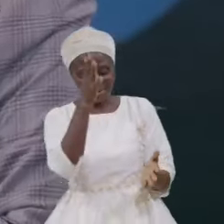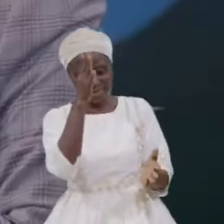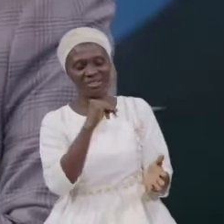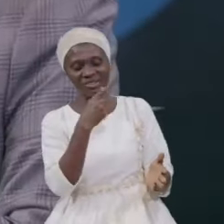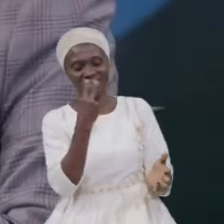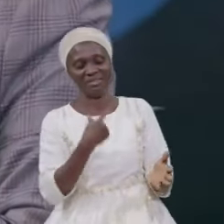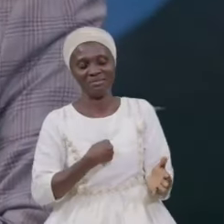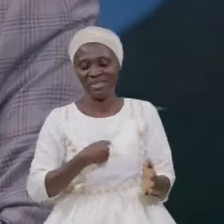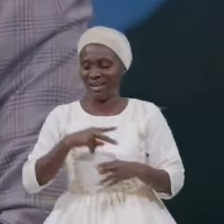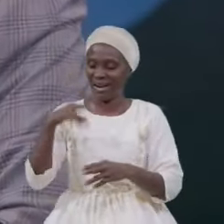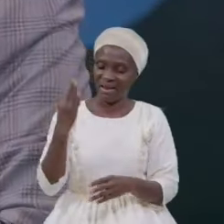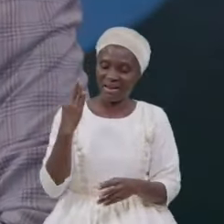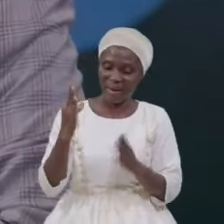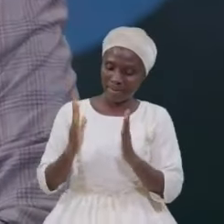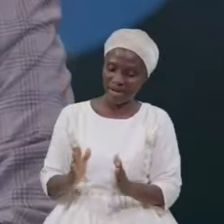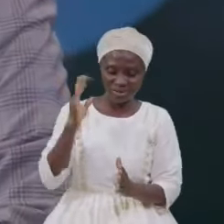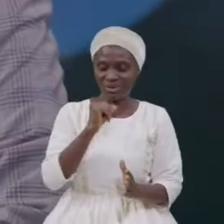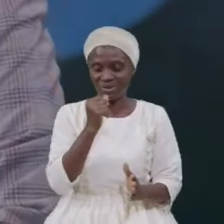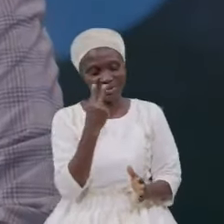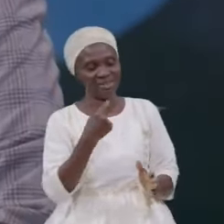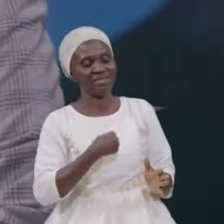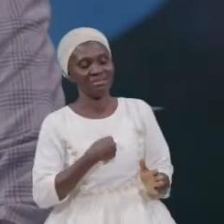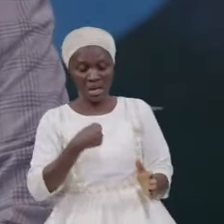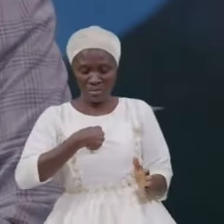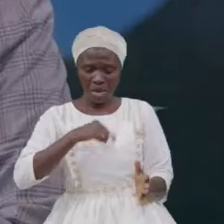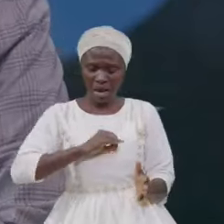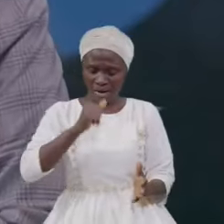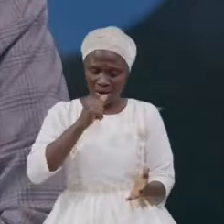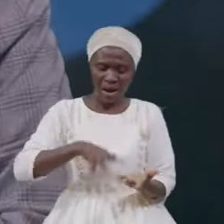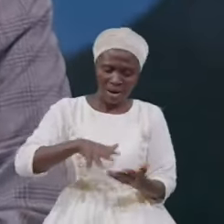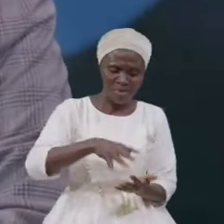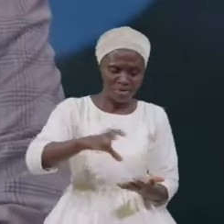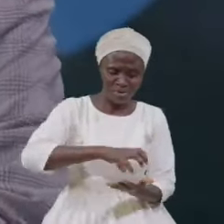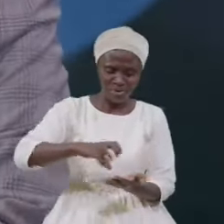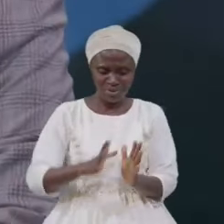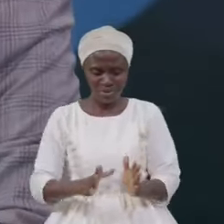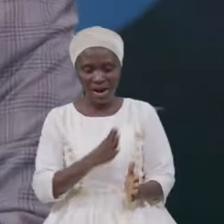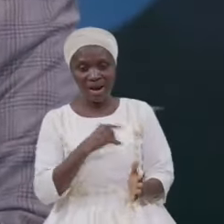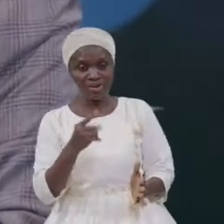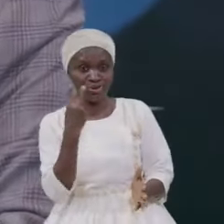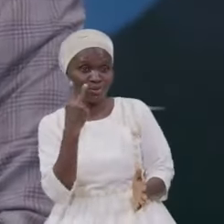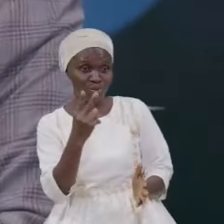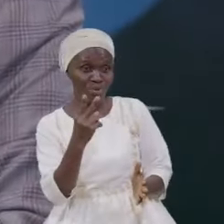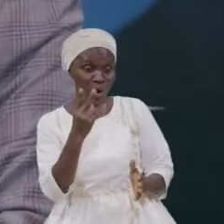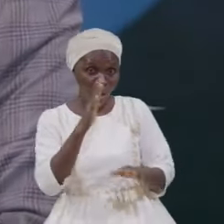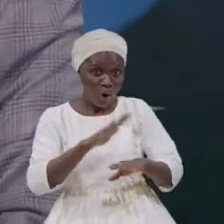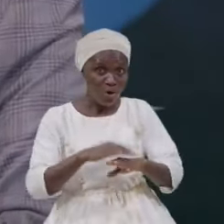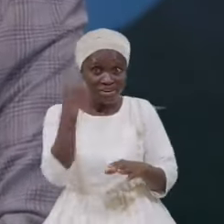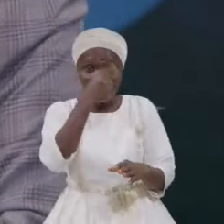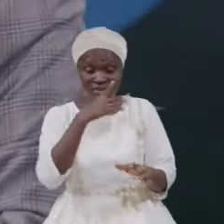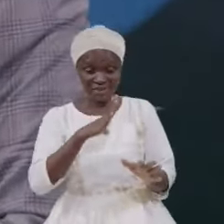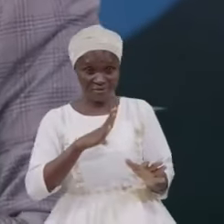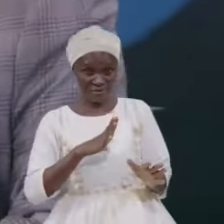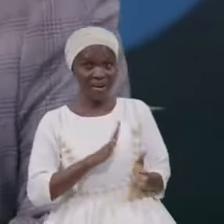of their choir. And you look nice on the outside. But behind the closed